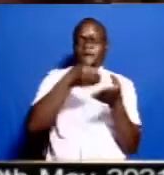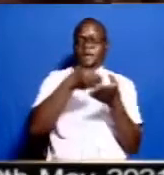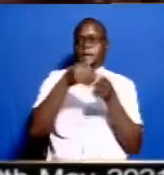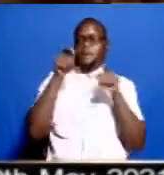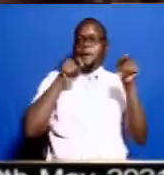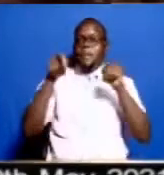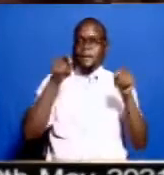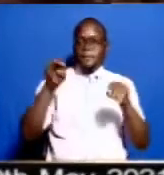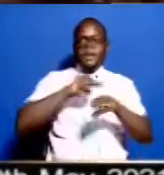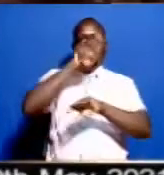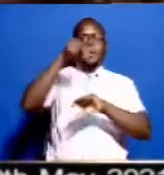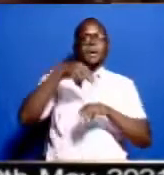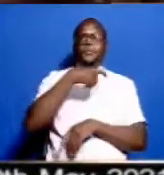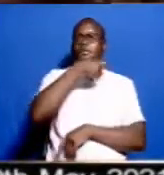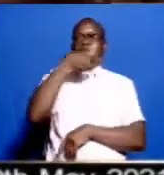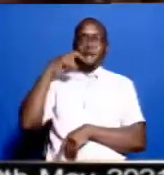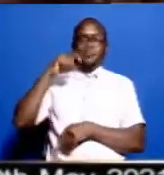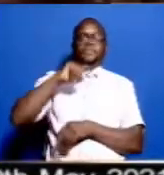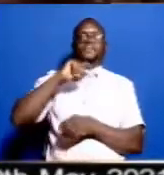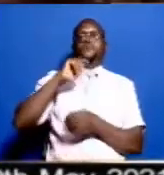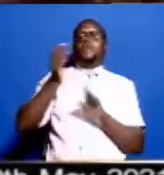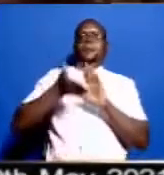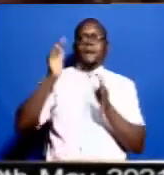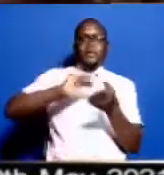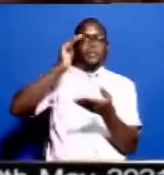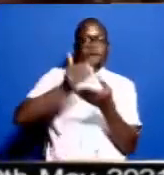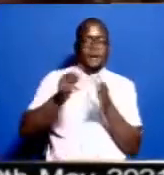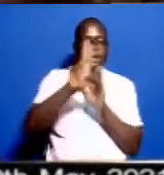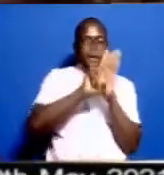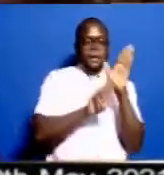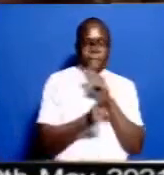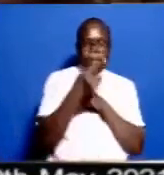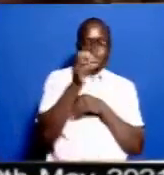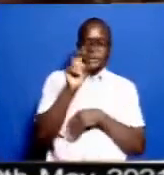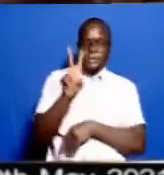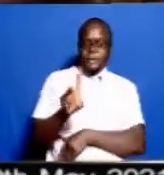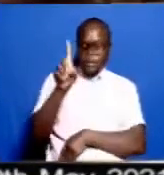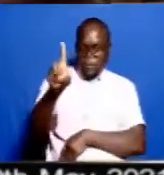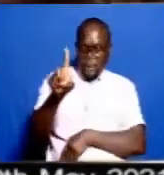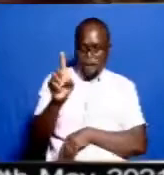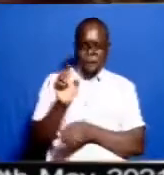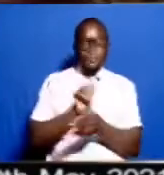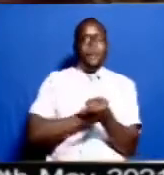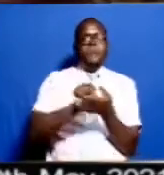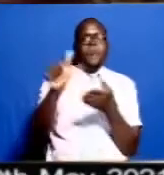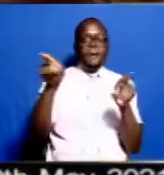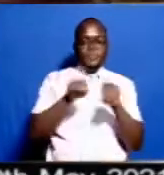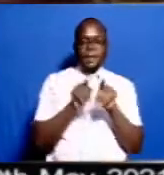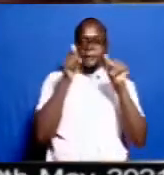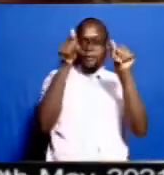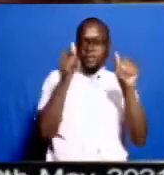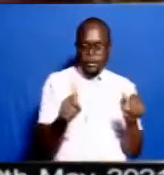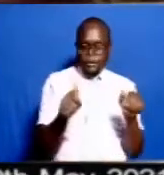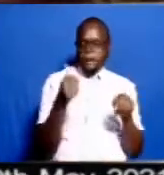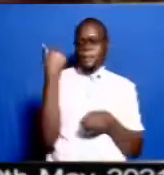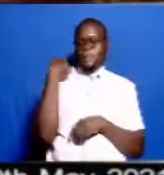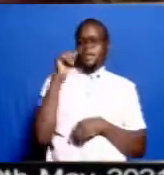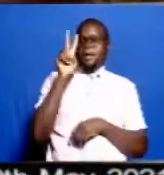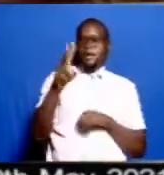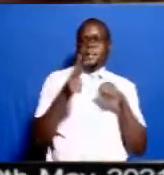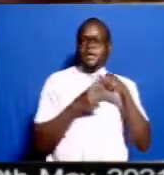Management National Drought Emergency Fund Regulations 2021, published as legal notice number 27